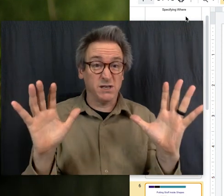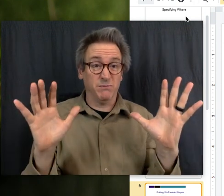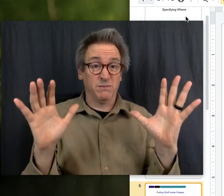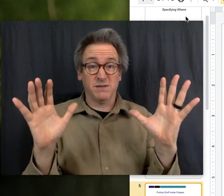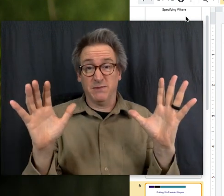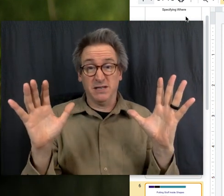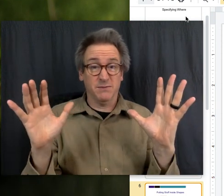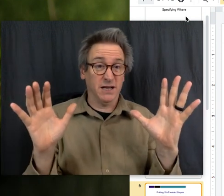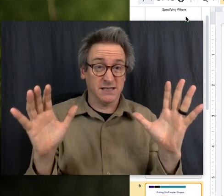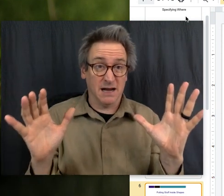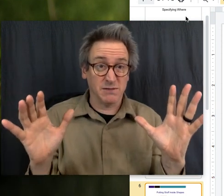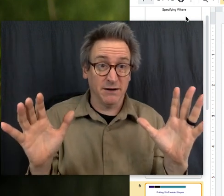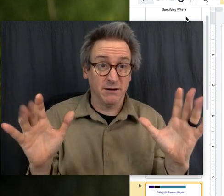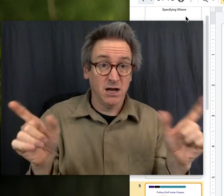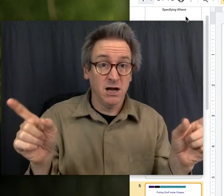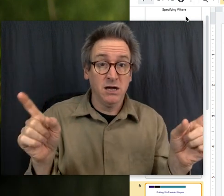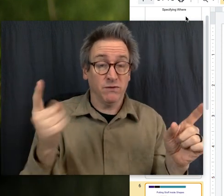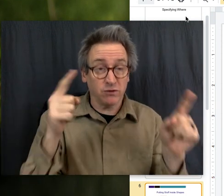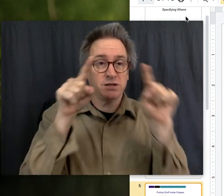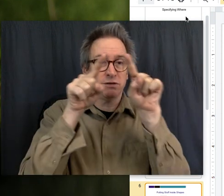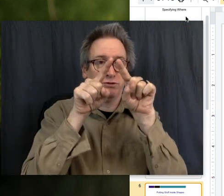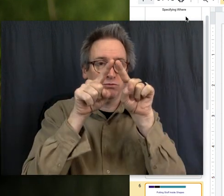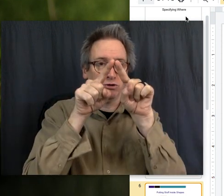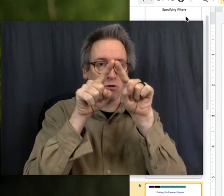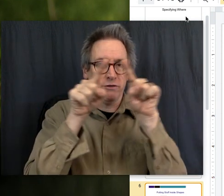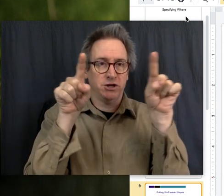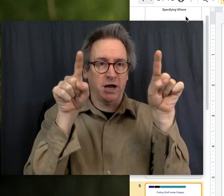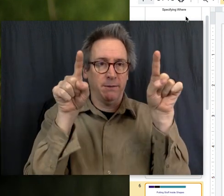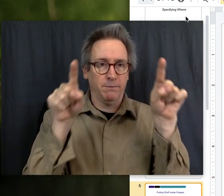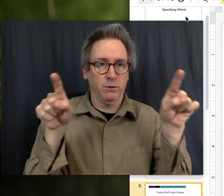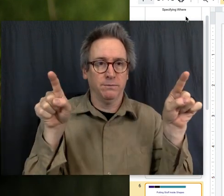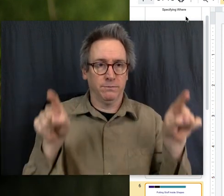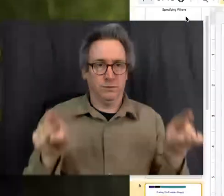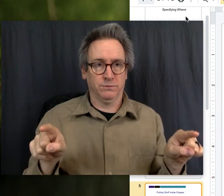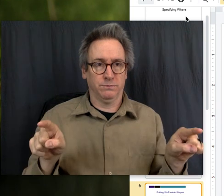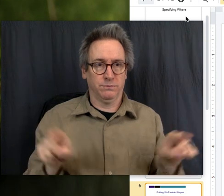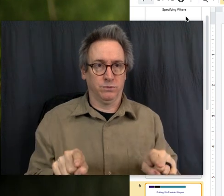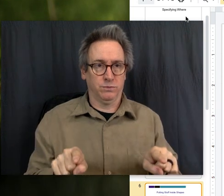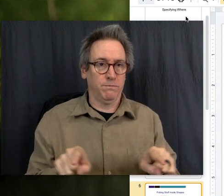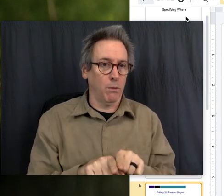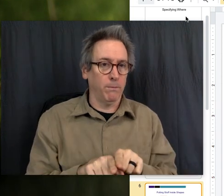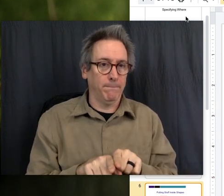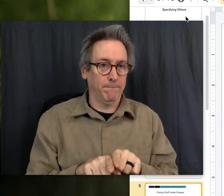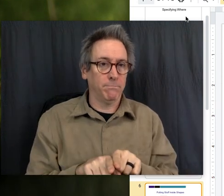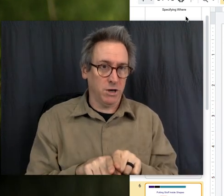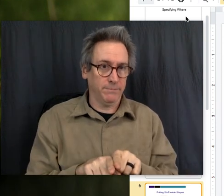Start with something simple like a stop sign. So first, draw the shape.